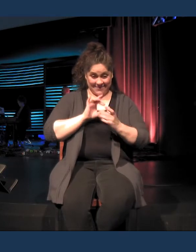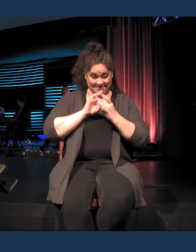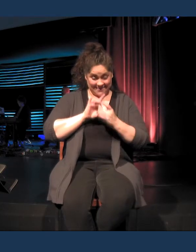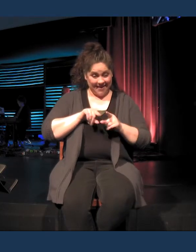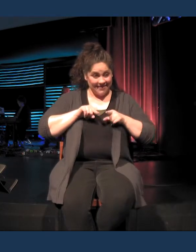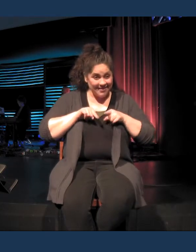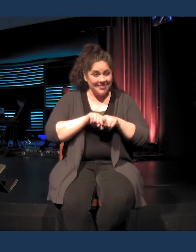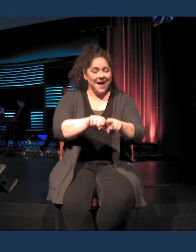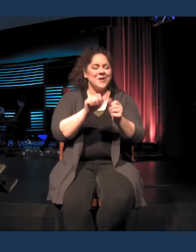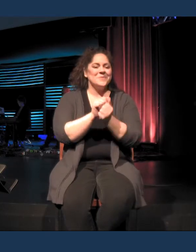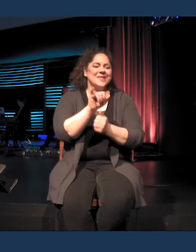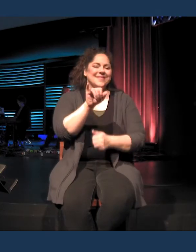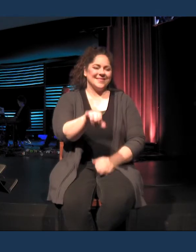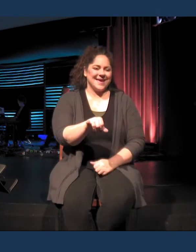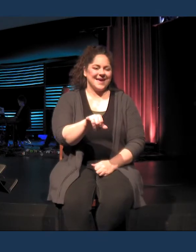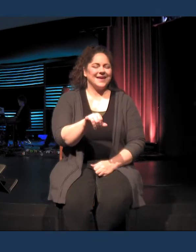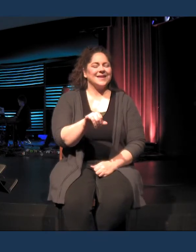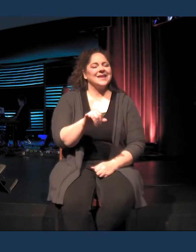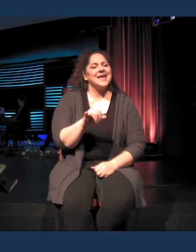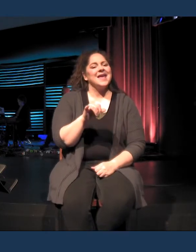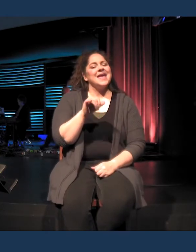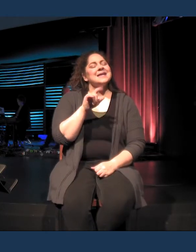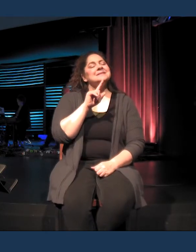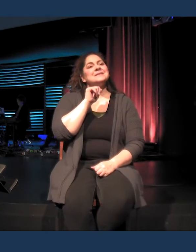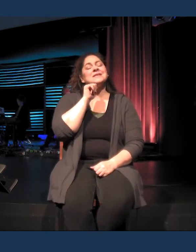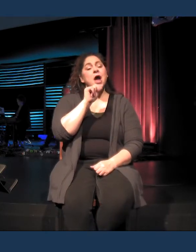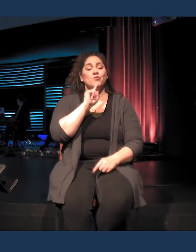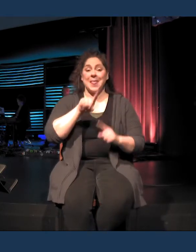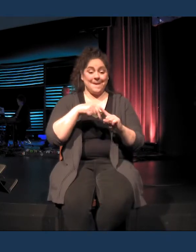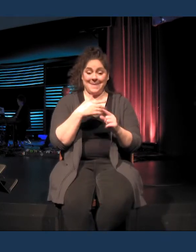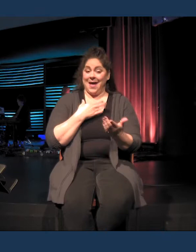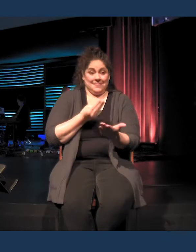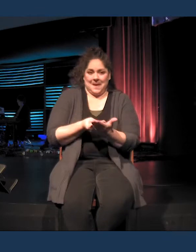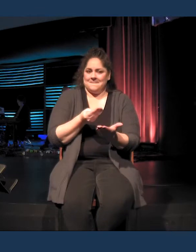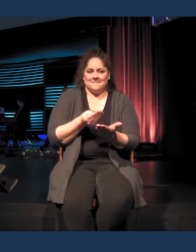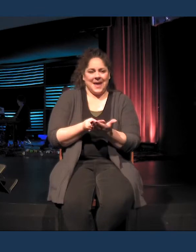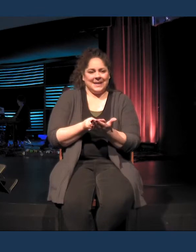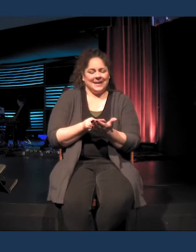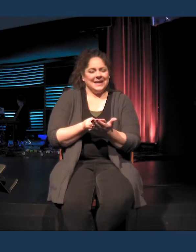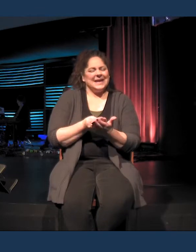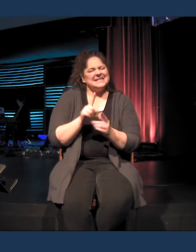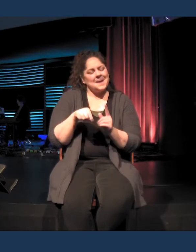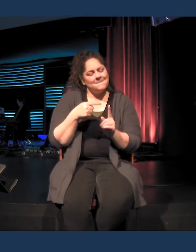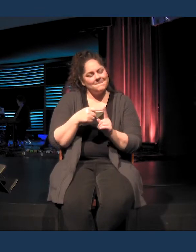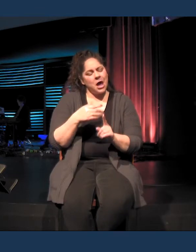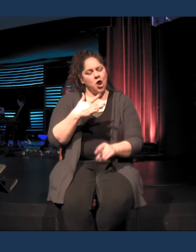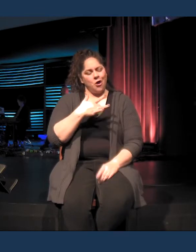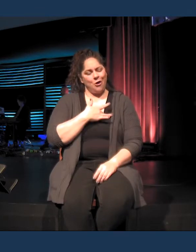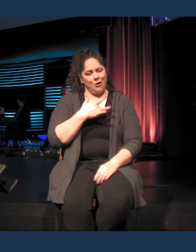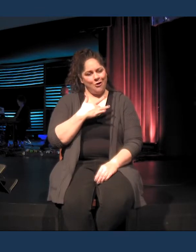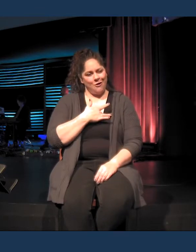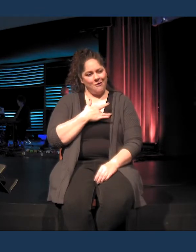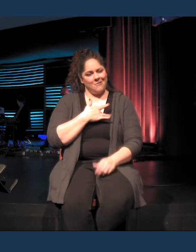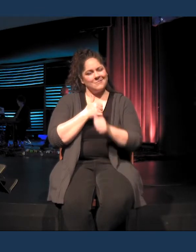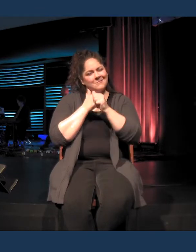up in discussion recently is that, you know what, it's actually not about your money. It's just about our heart alignment. And I'm super glad that God's